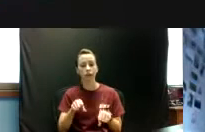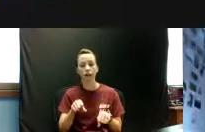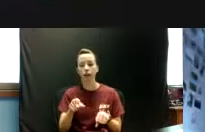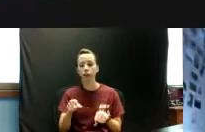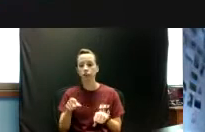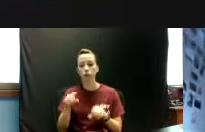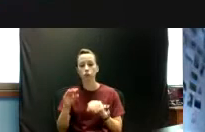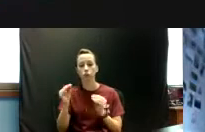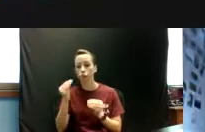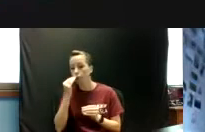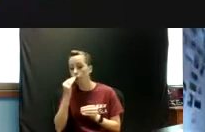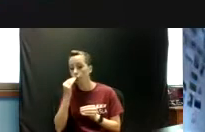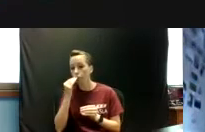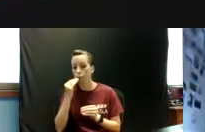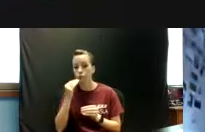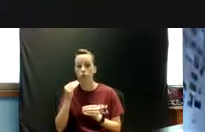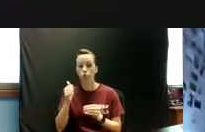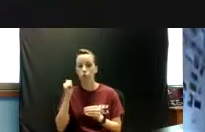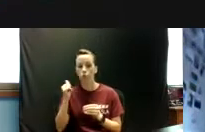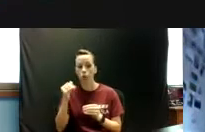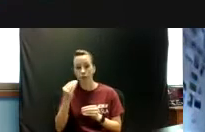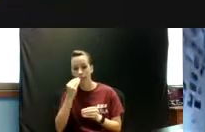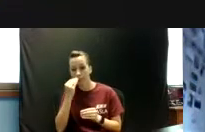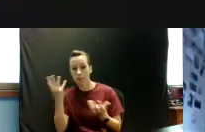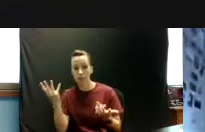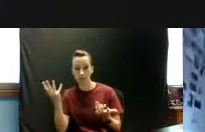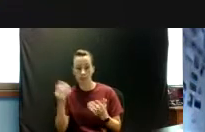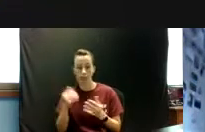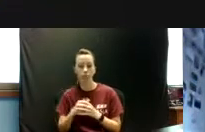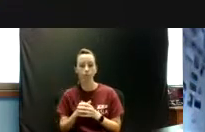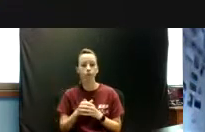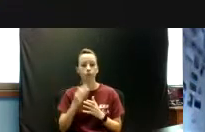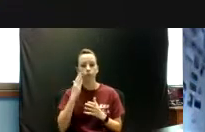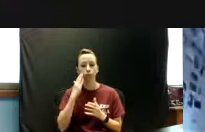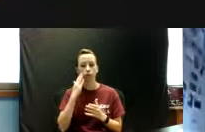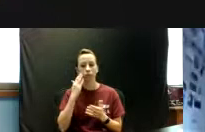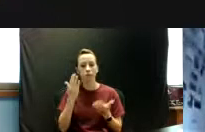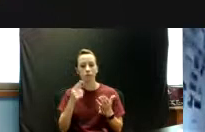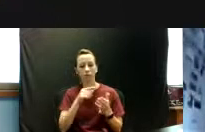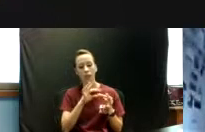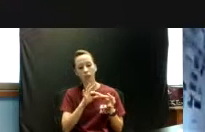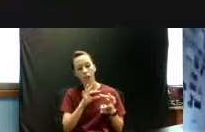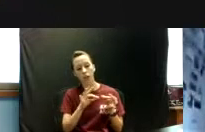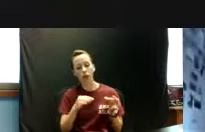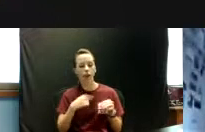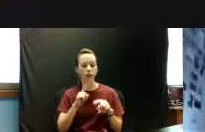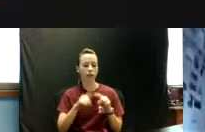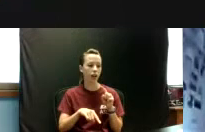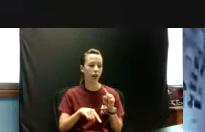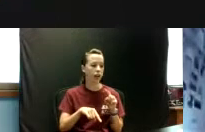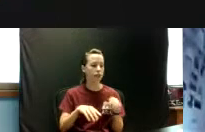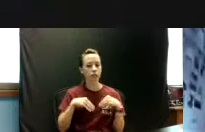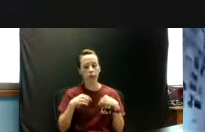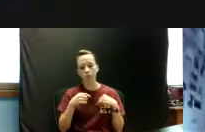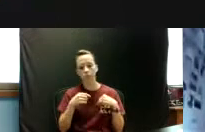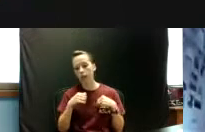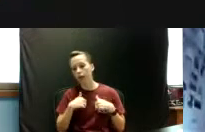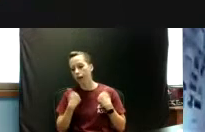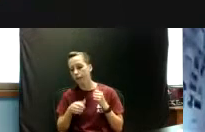patterns, and then thoughts like, all of my problems will end soon, I just can't take it anymore, I wish I were dead, you'll be better off without me, and I can't do anything right.